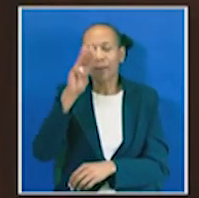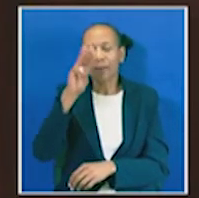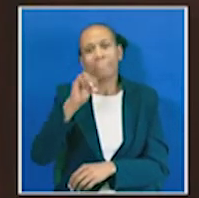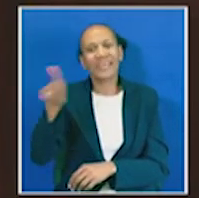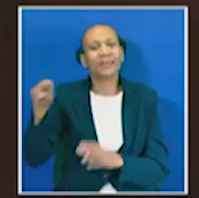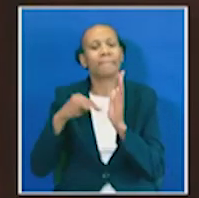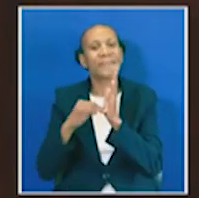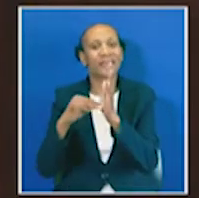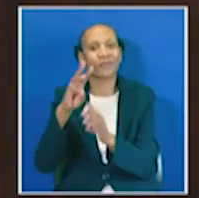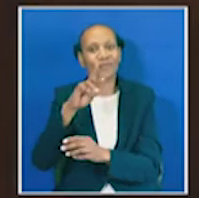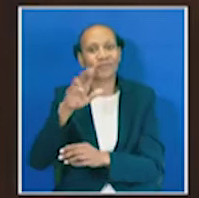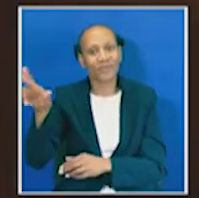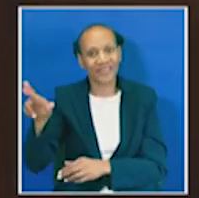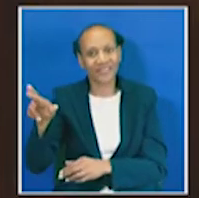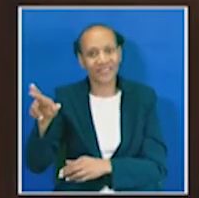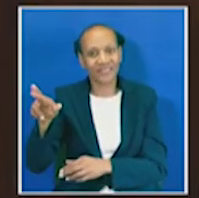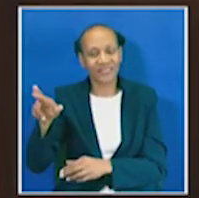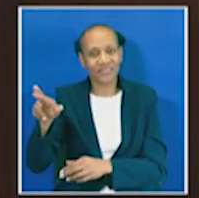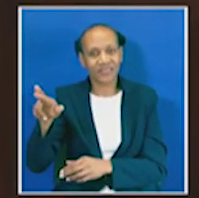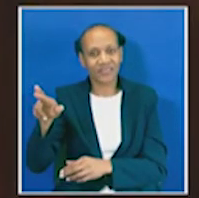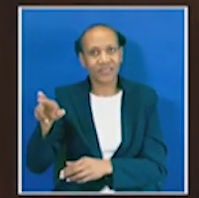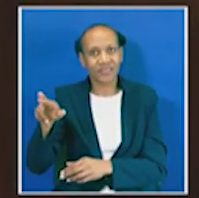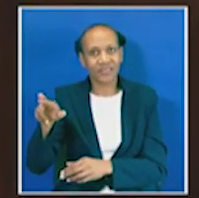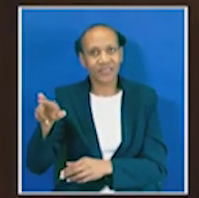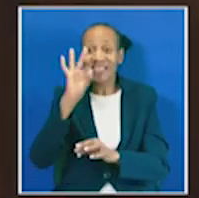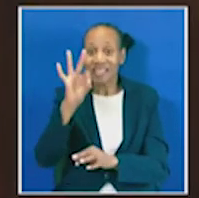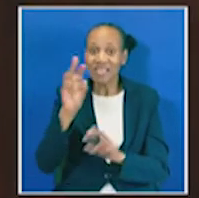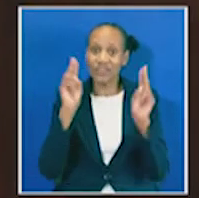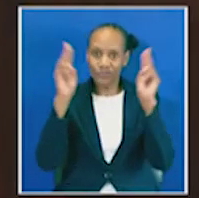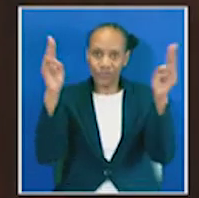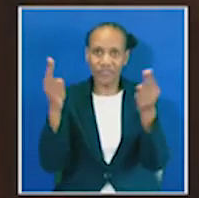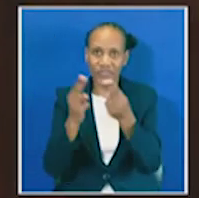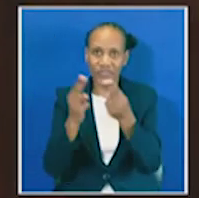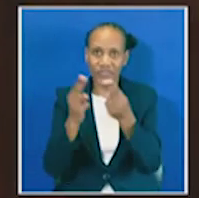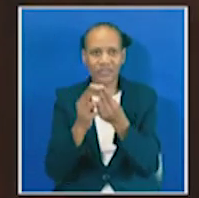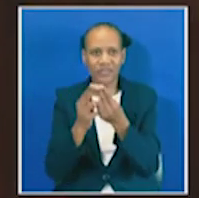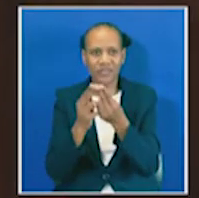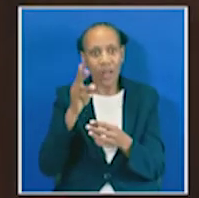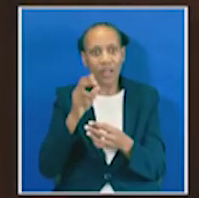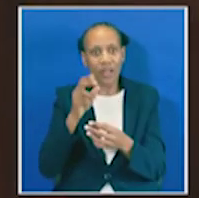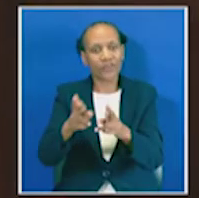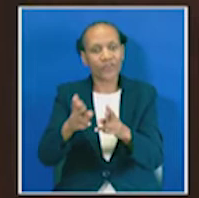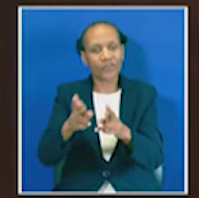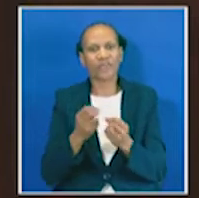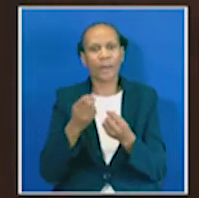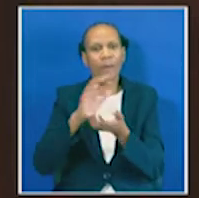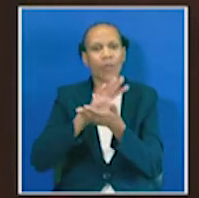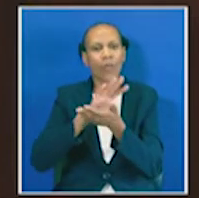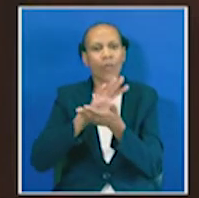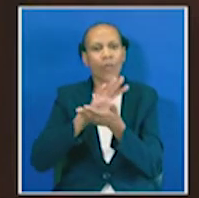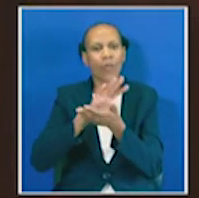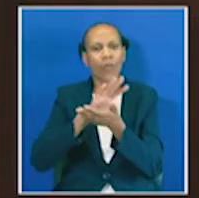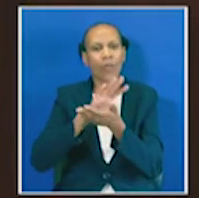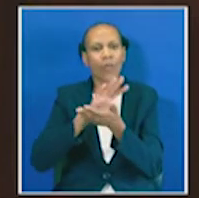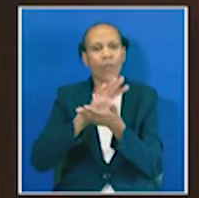the total has not been calculated completely. 3 universities still have to calculate the damage. This wanton destruction